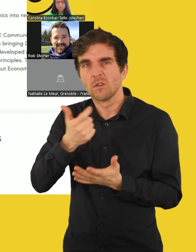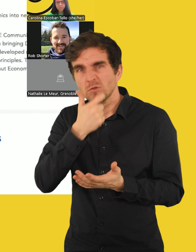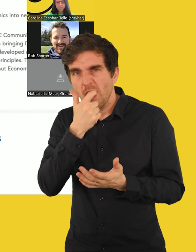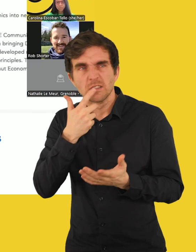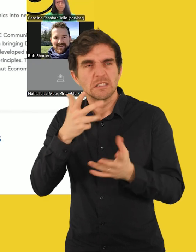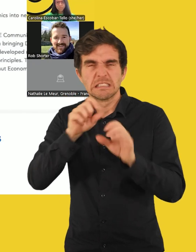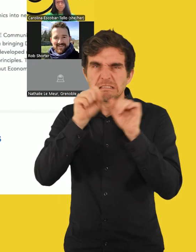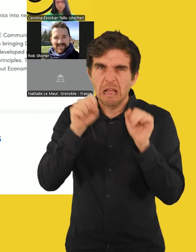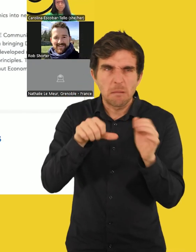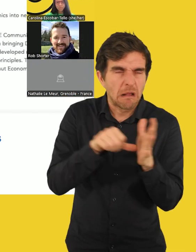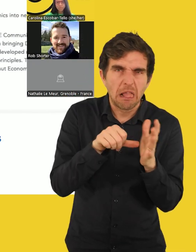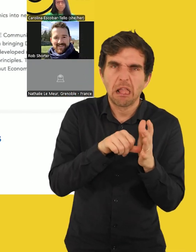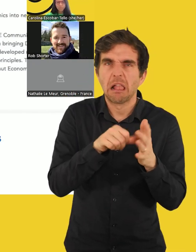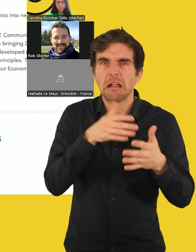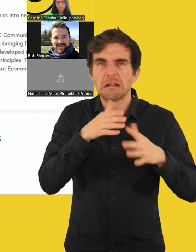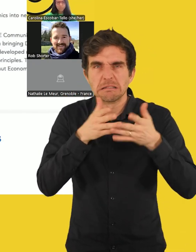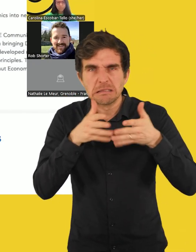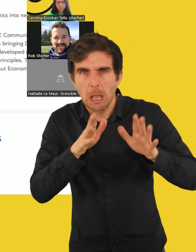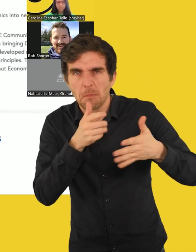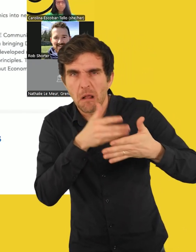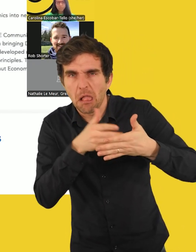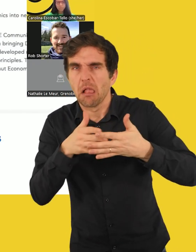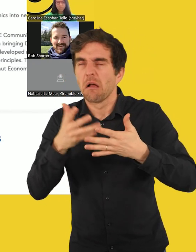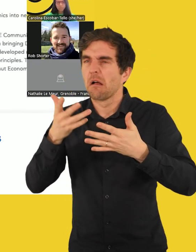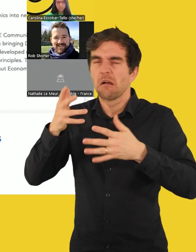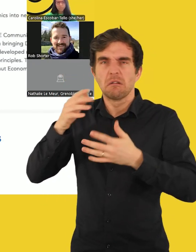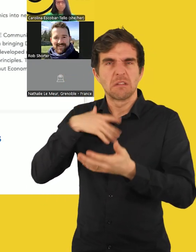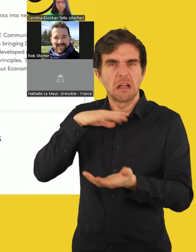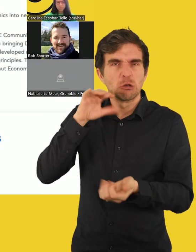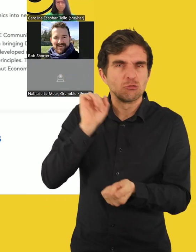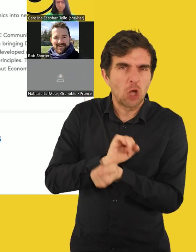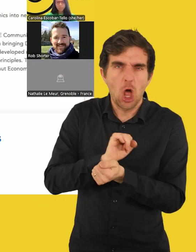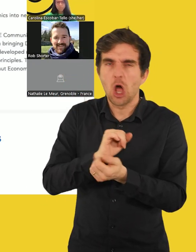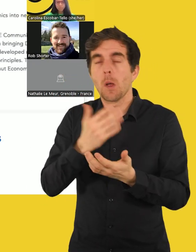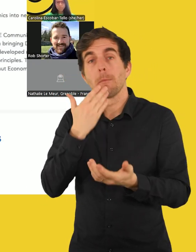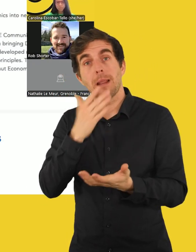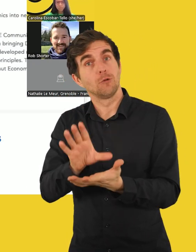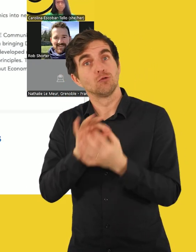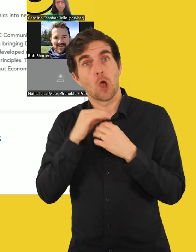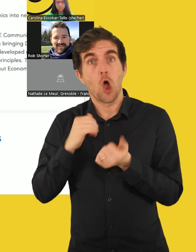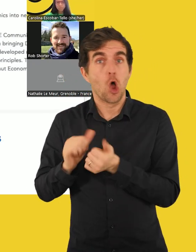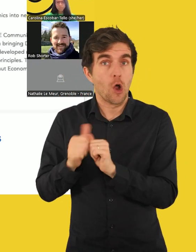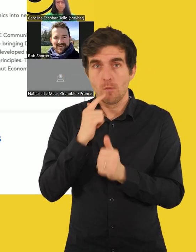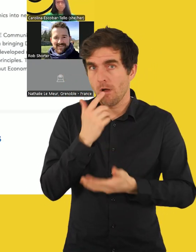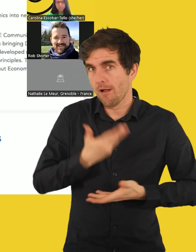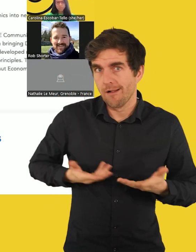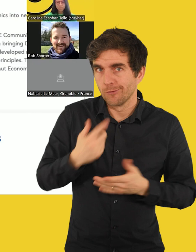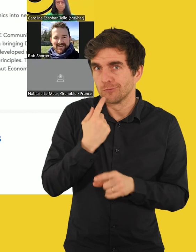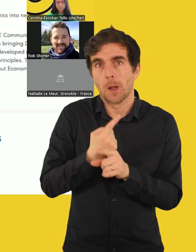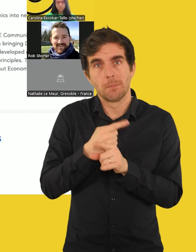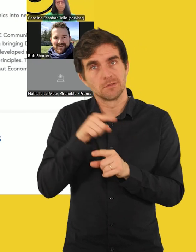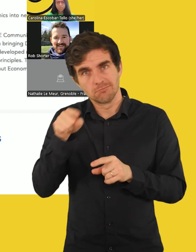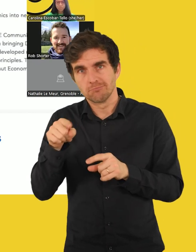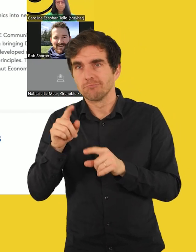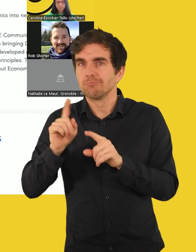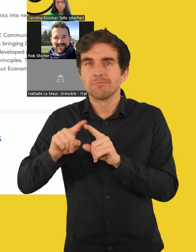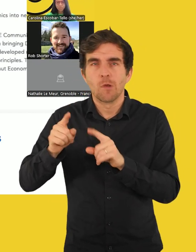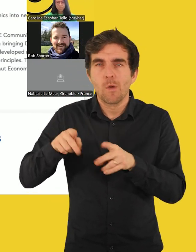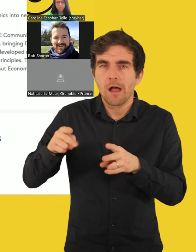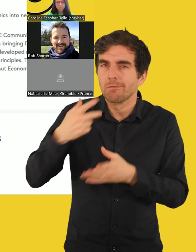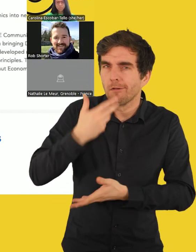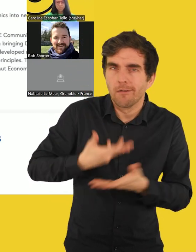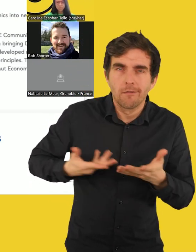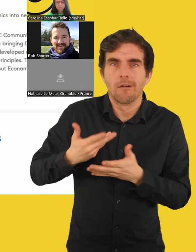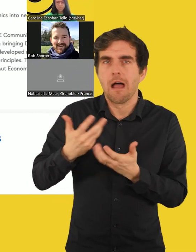donut, overcoming these systemic barriers. So if you're feeling the stuckness, please do join with our colleagues who are holding this session,